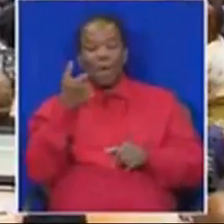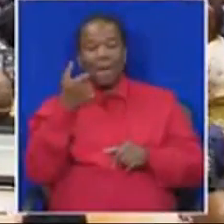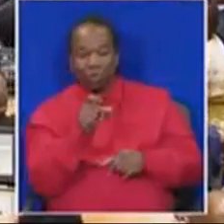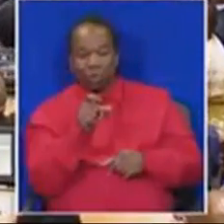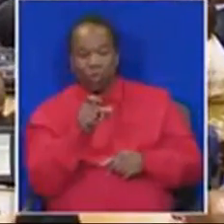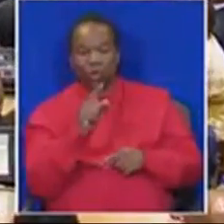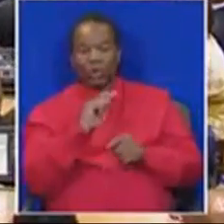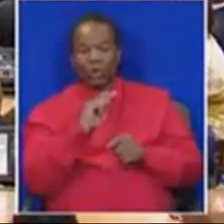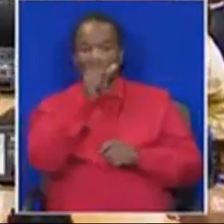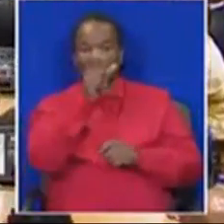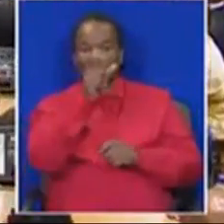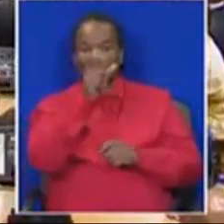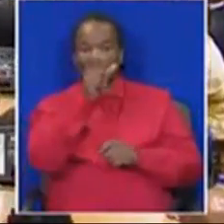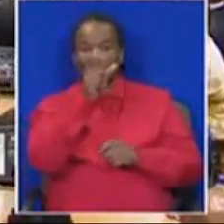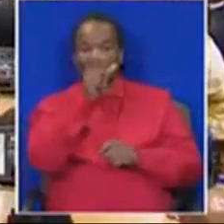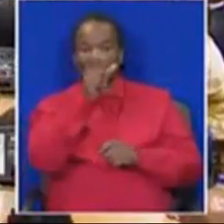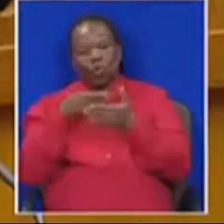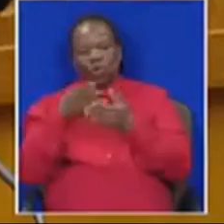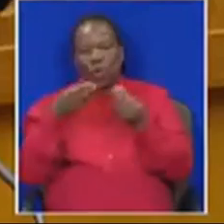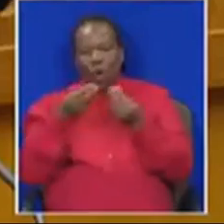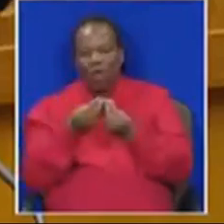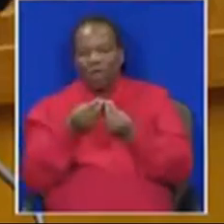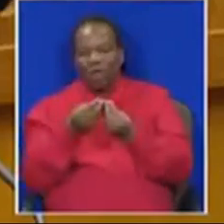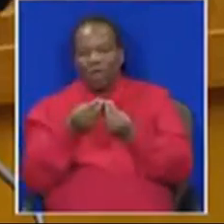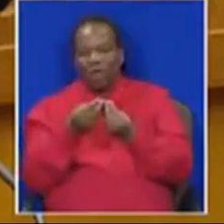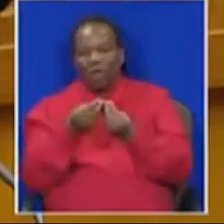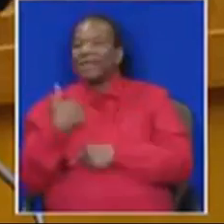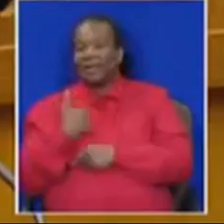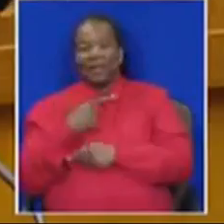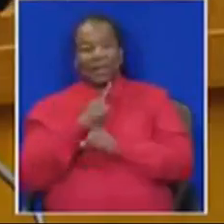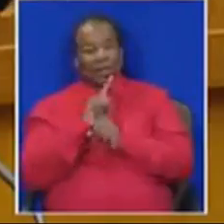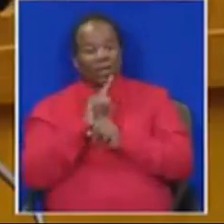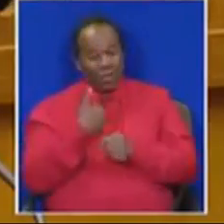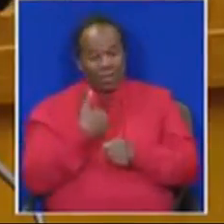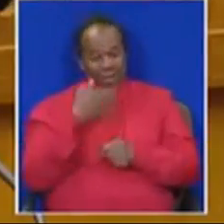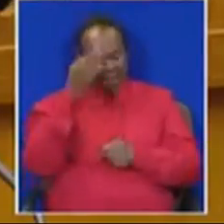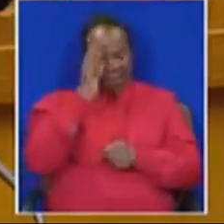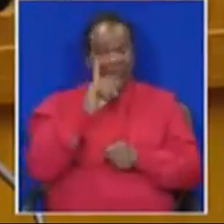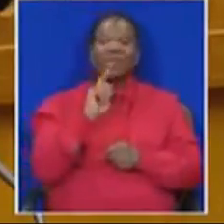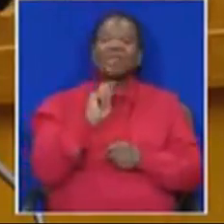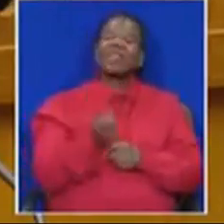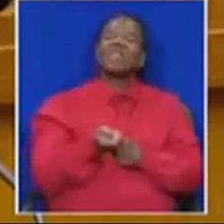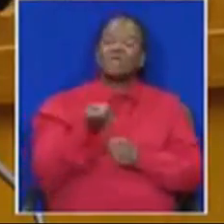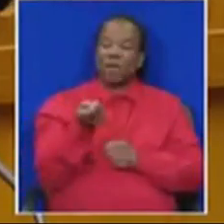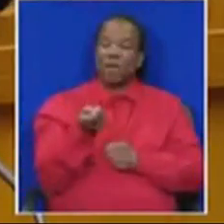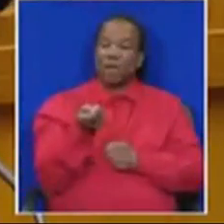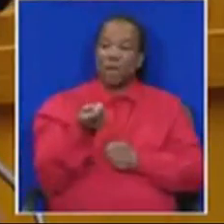taxpayers and government that provides value for money and is free from